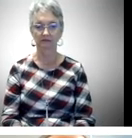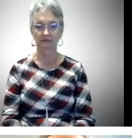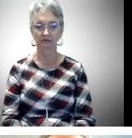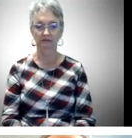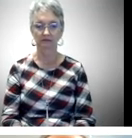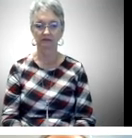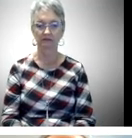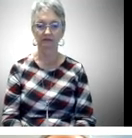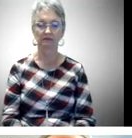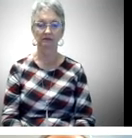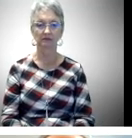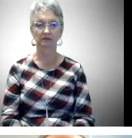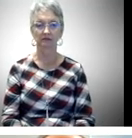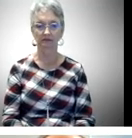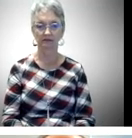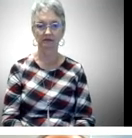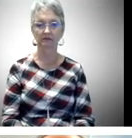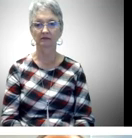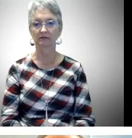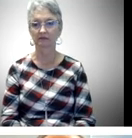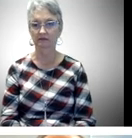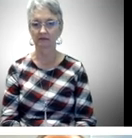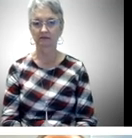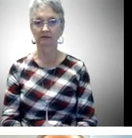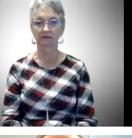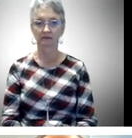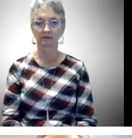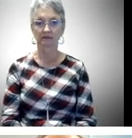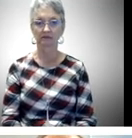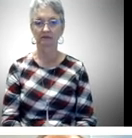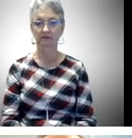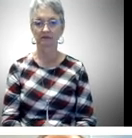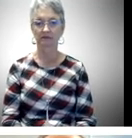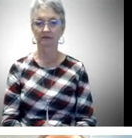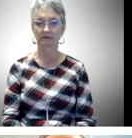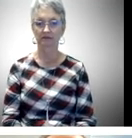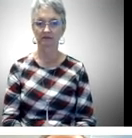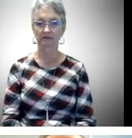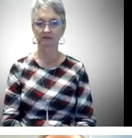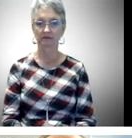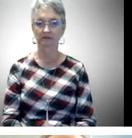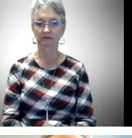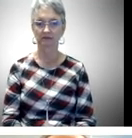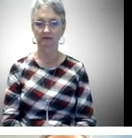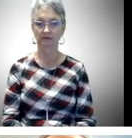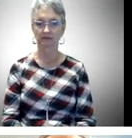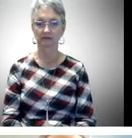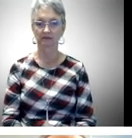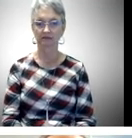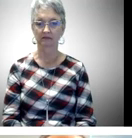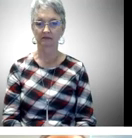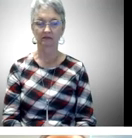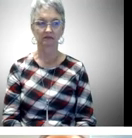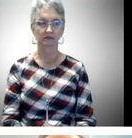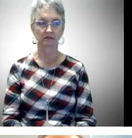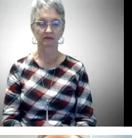And the other thing under the rules is that lawyers that are representing people have a duty to explain to